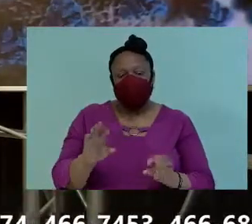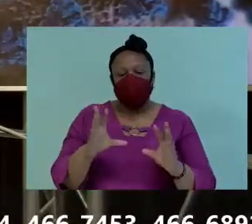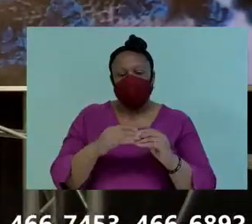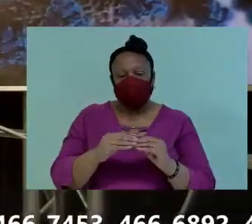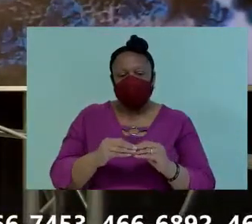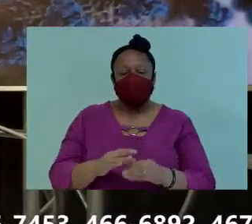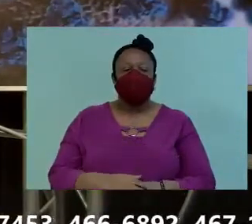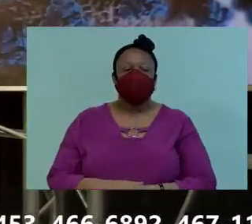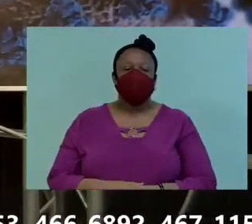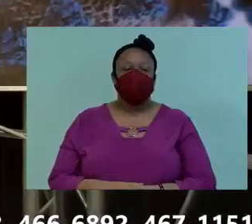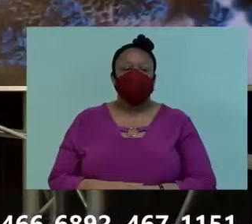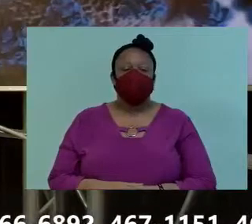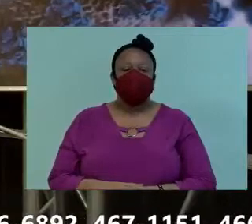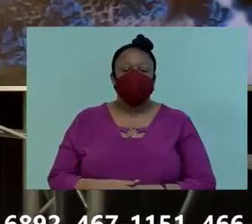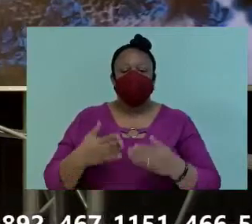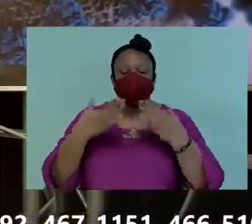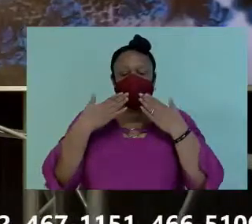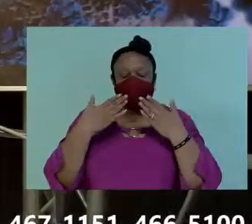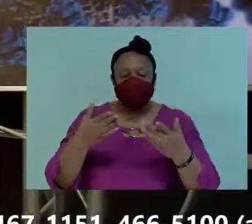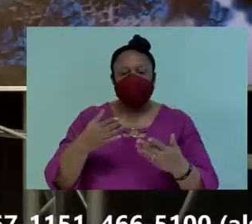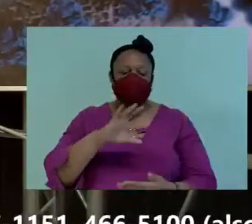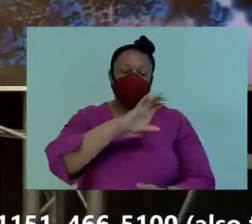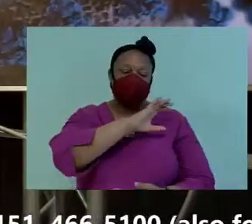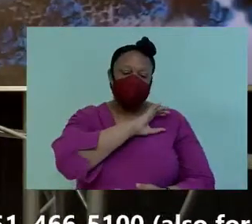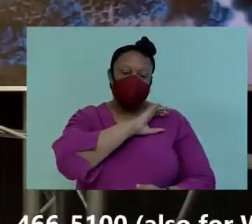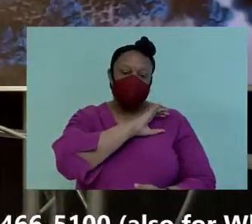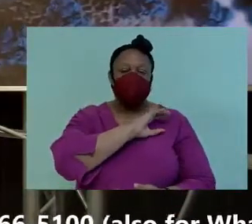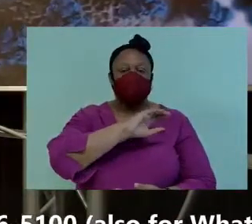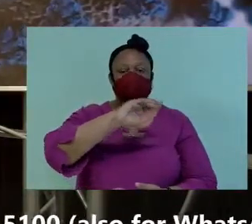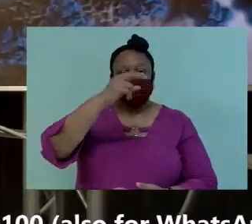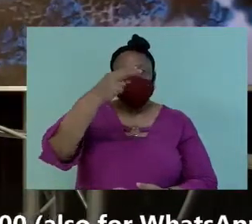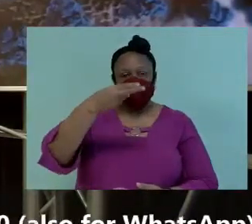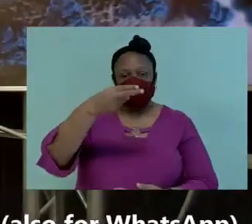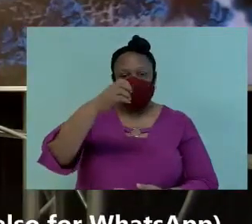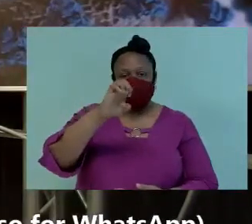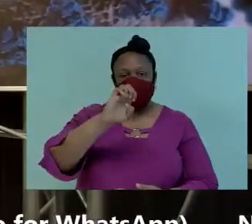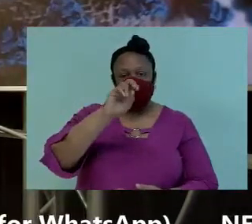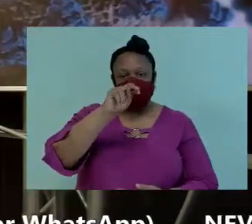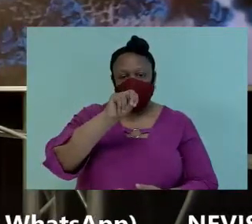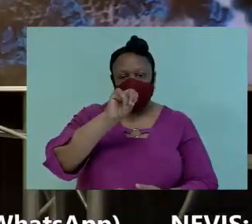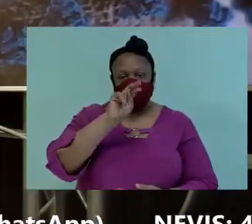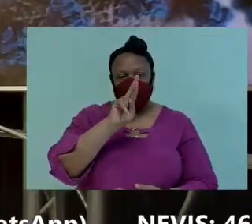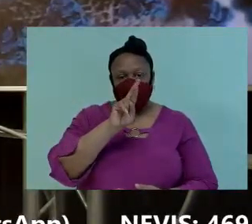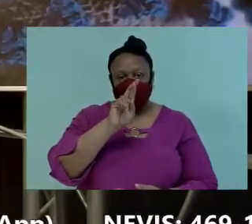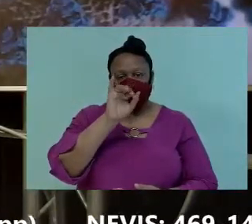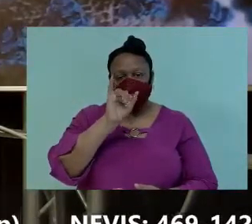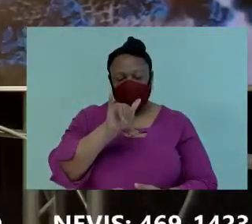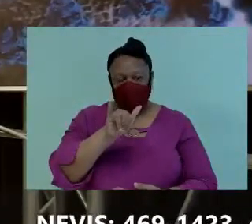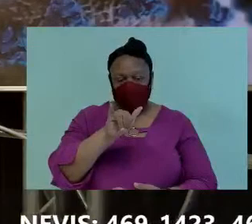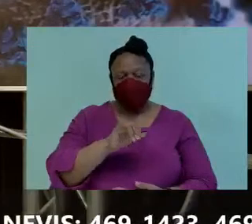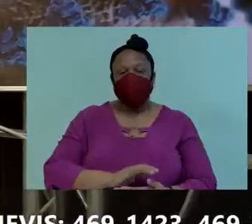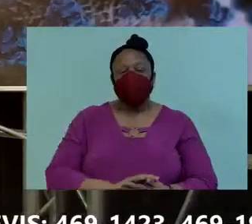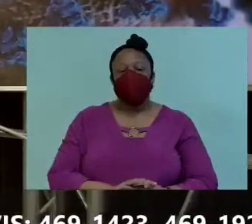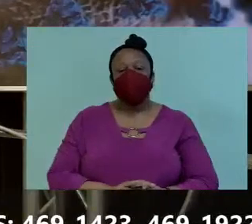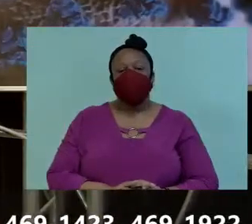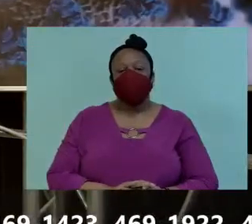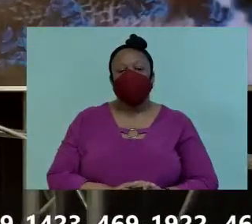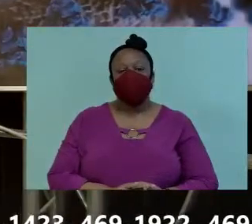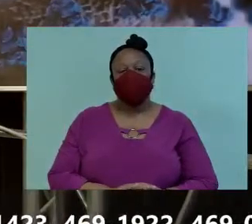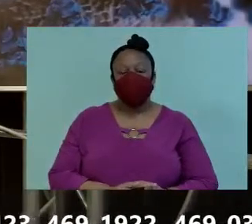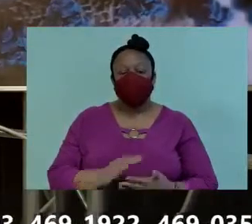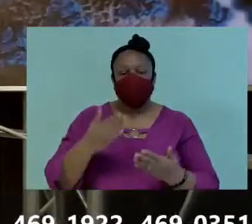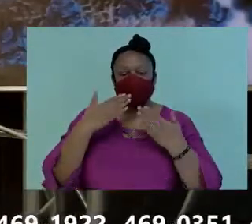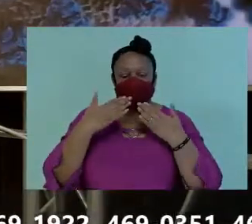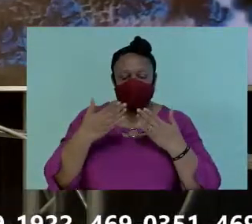briefing. We thank Superintendent Cromwell Henry, Divisional Commander of District A, Chief Medical